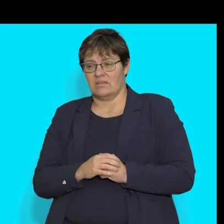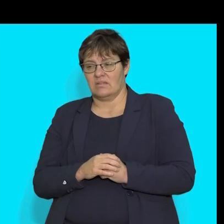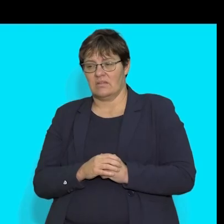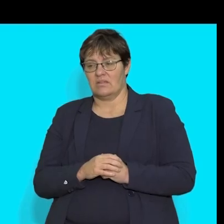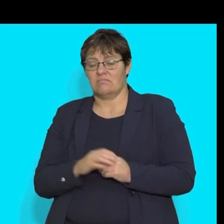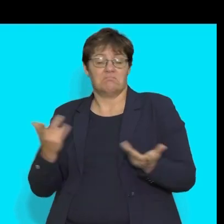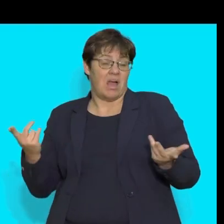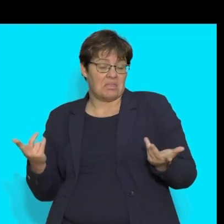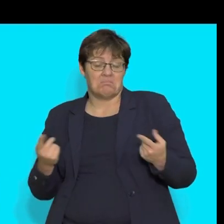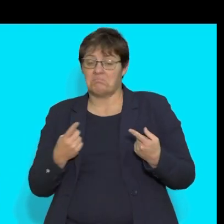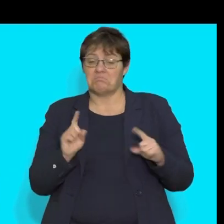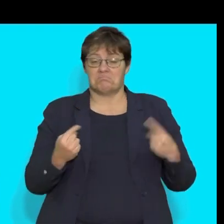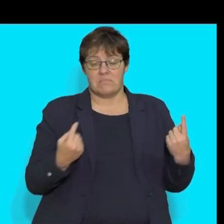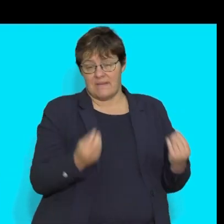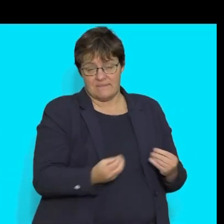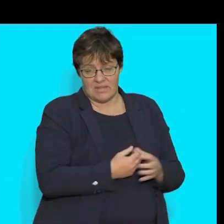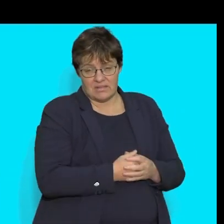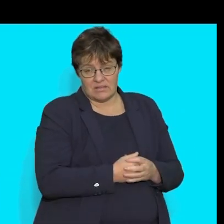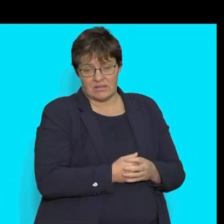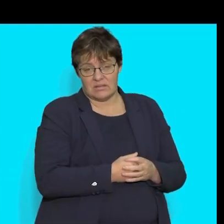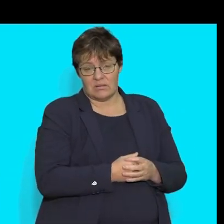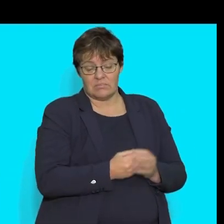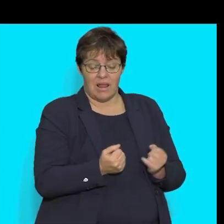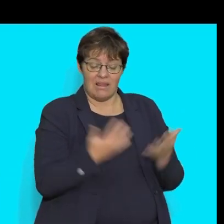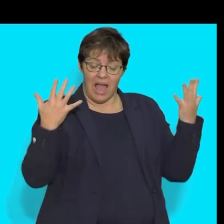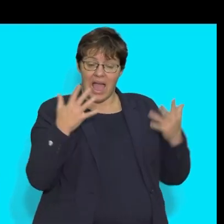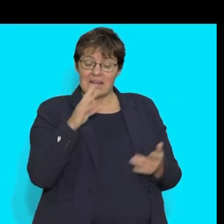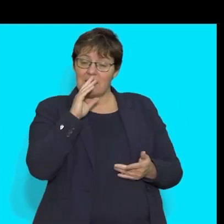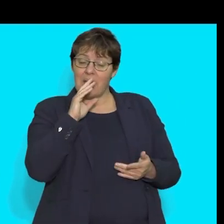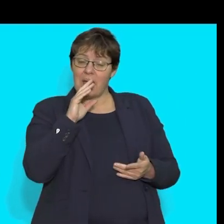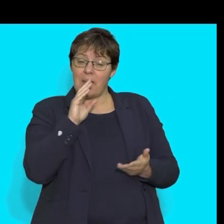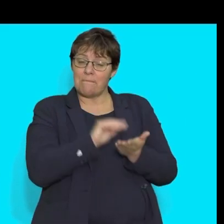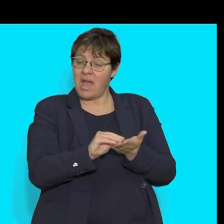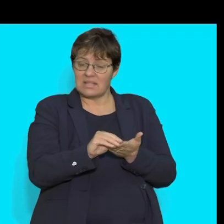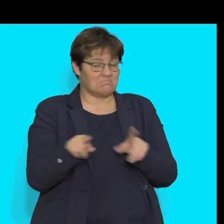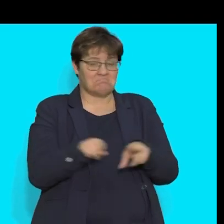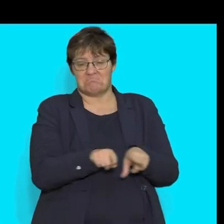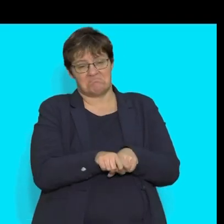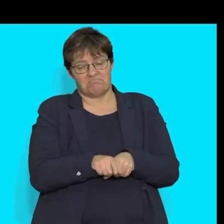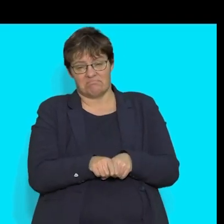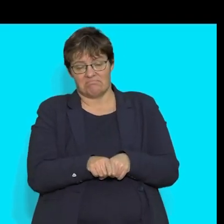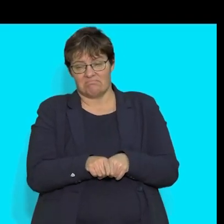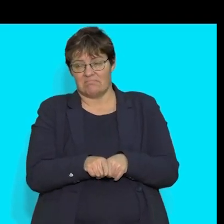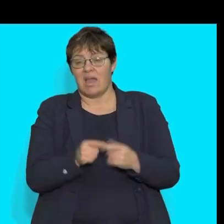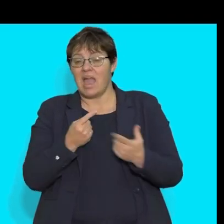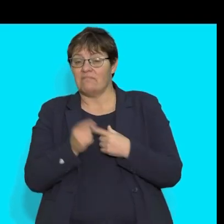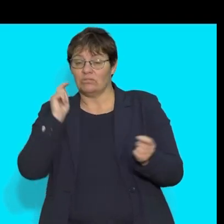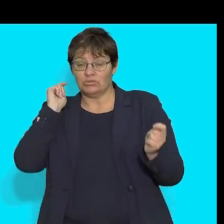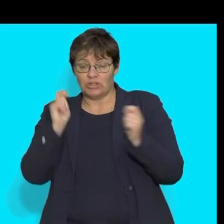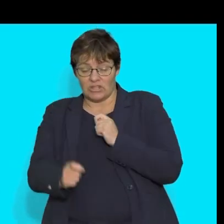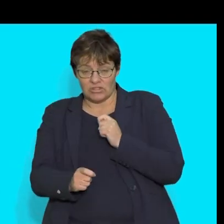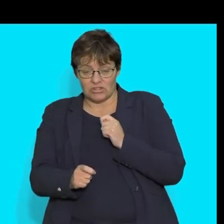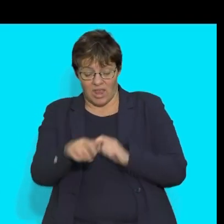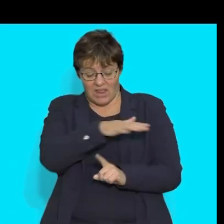others do not. And we've seen that the light-colored mice do not have that feature. When there is a change in